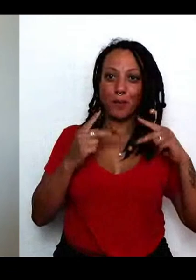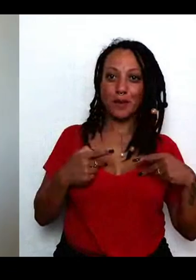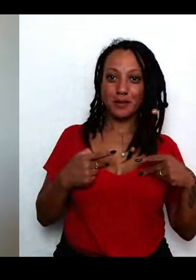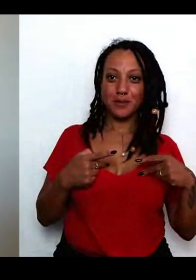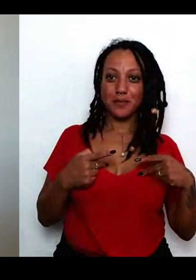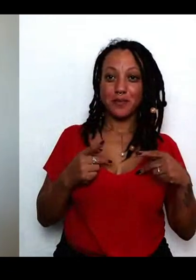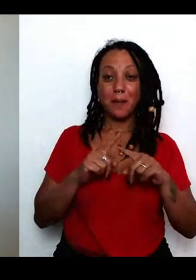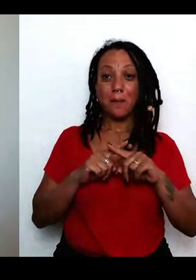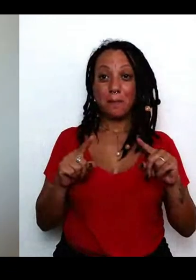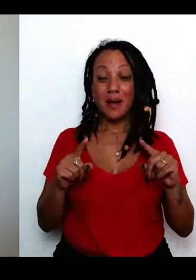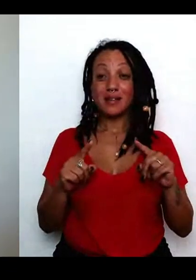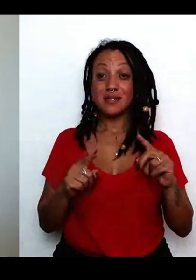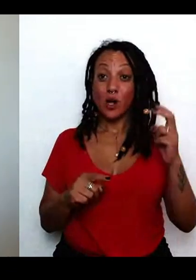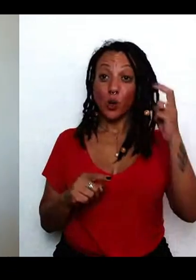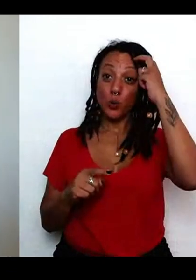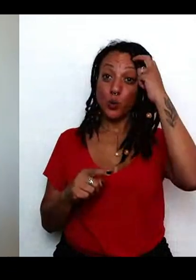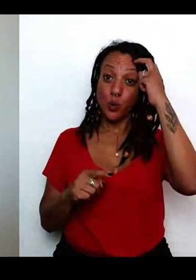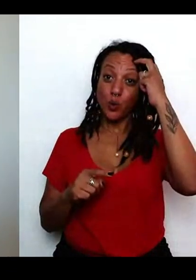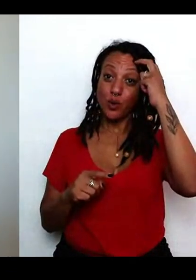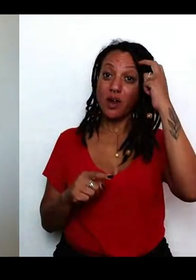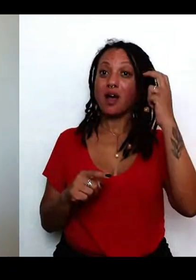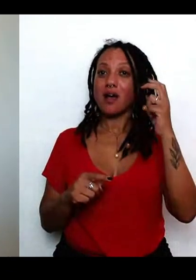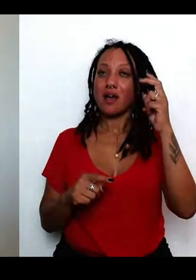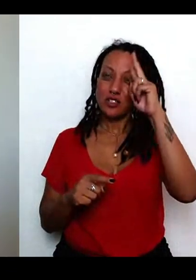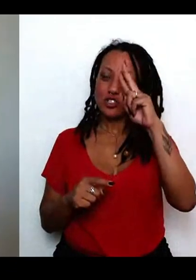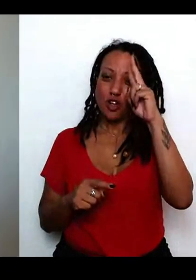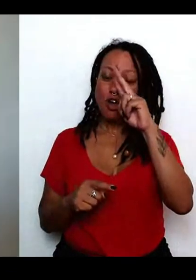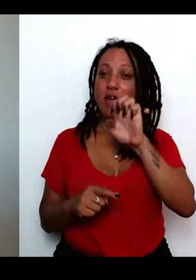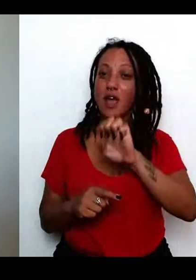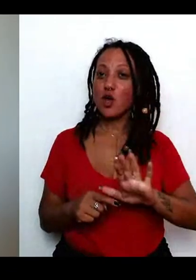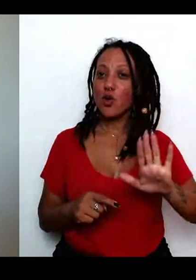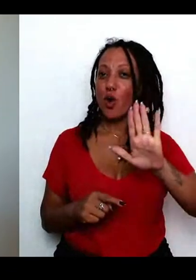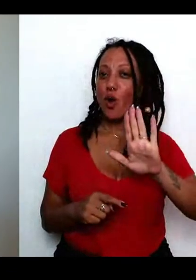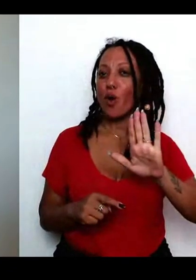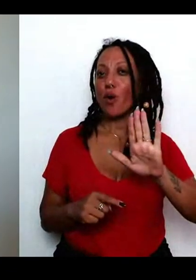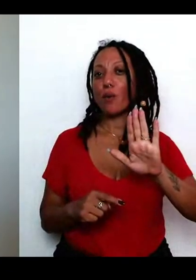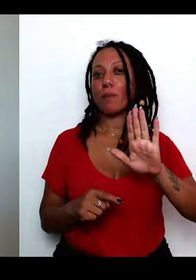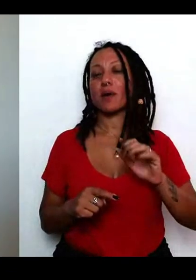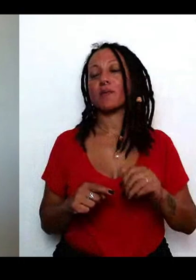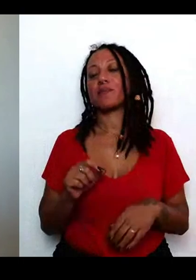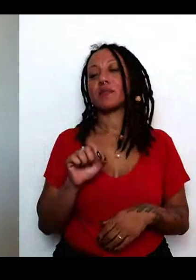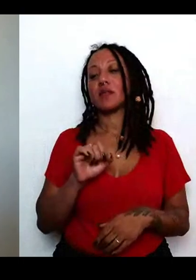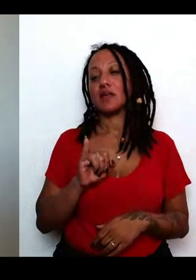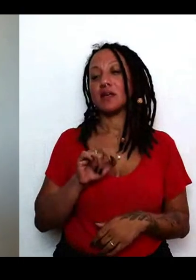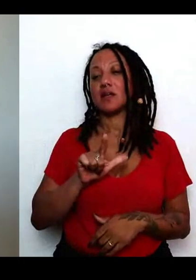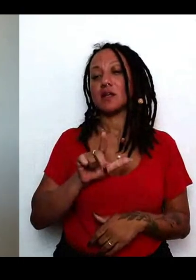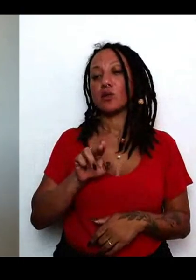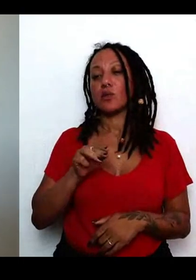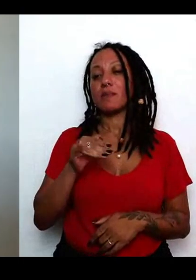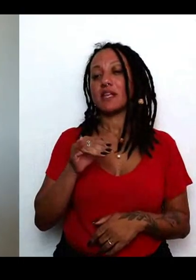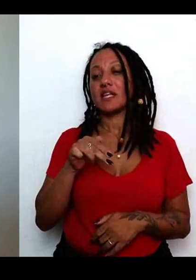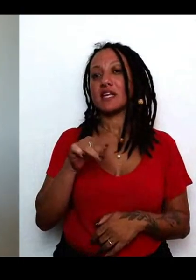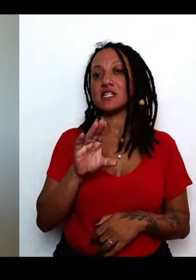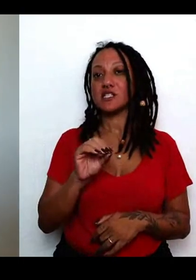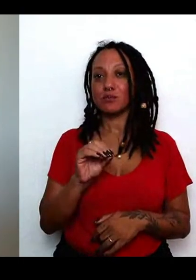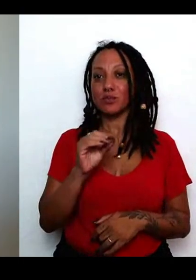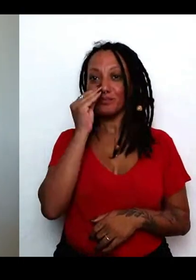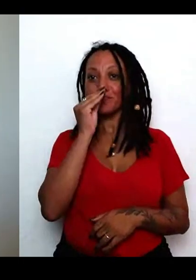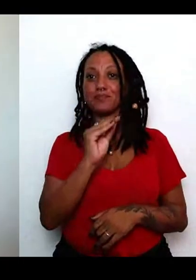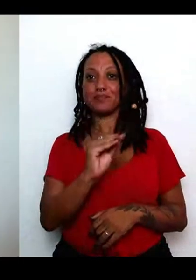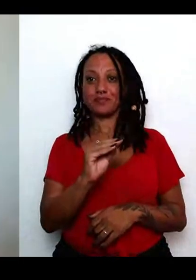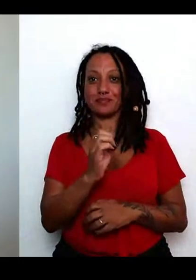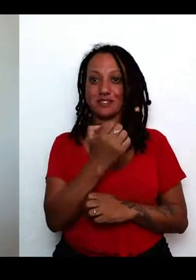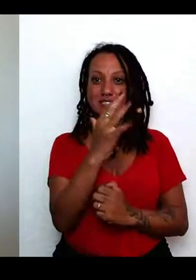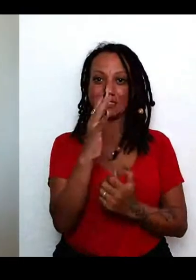European history through the Enlightenment and so on and so I think looking at Randy's boundaries and separations and